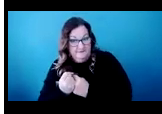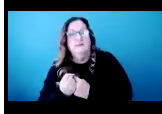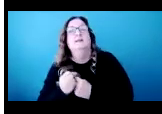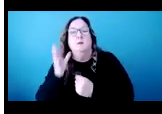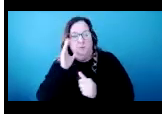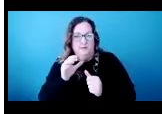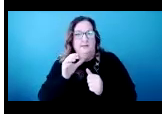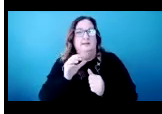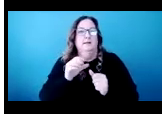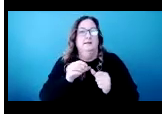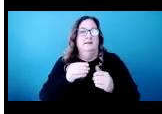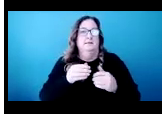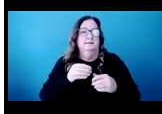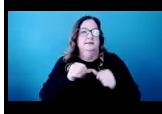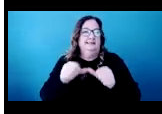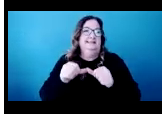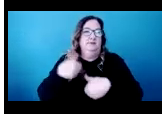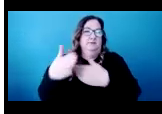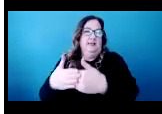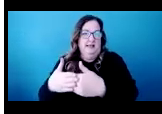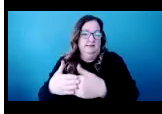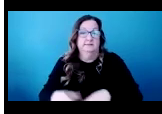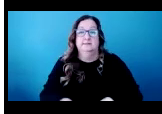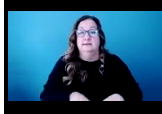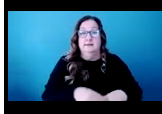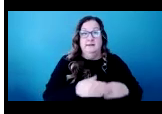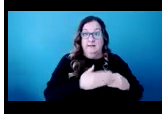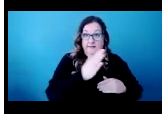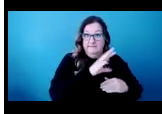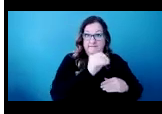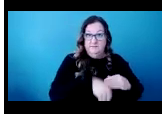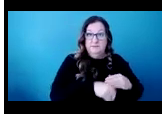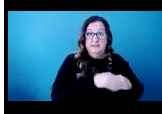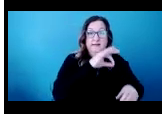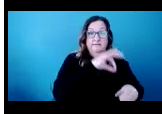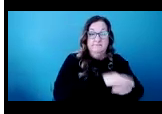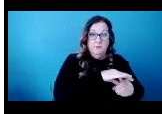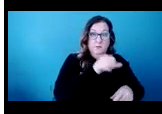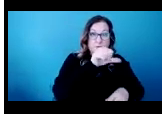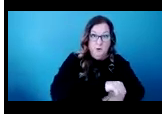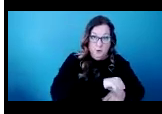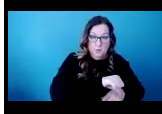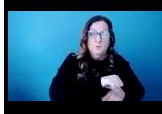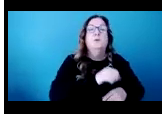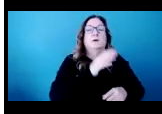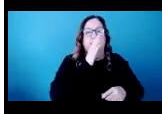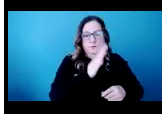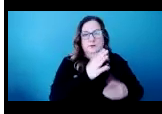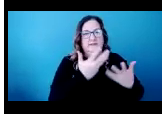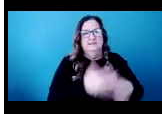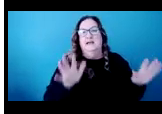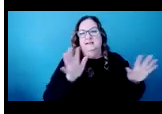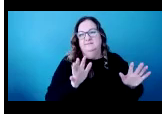continue. If more than 50% vote no, then the bill dies in committee. It didn't pass and it's done for the